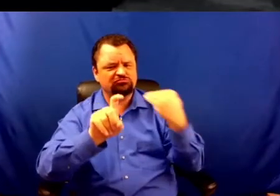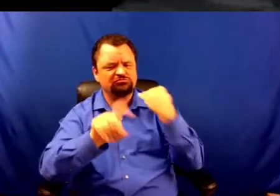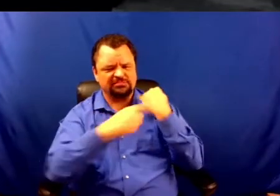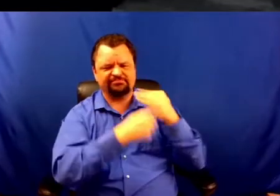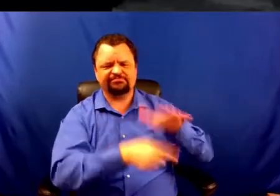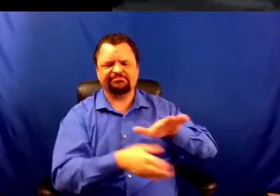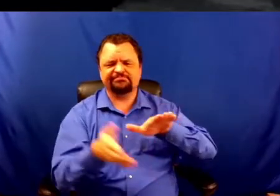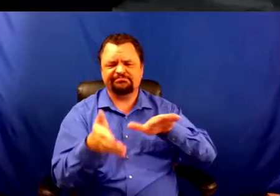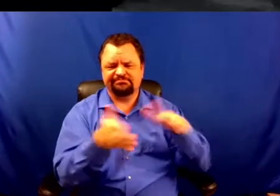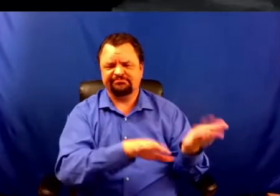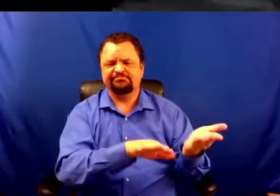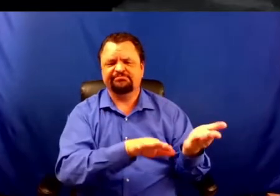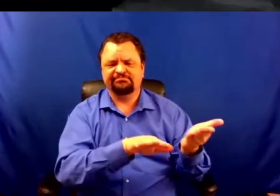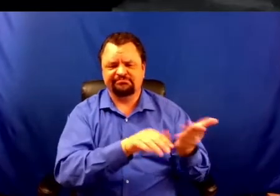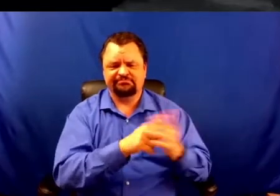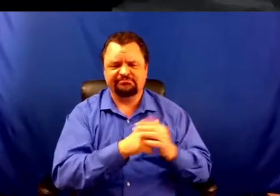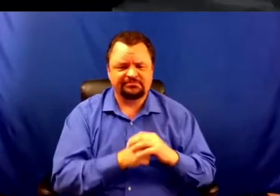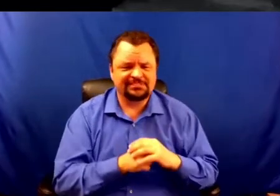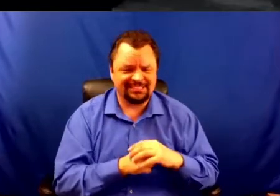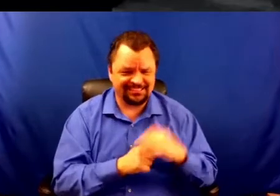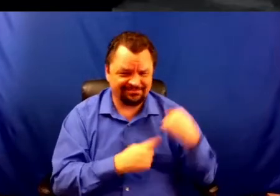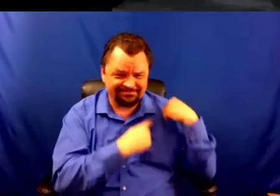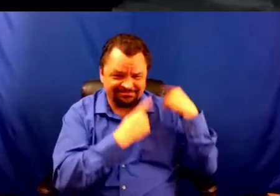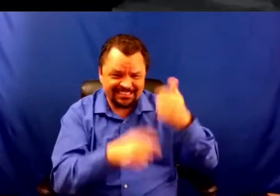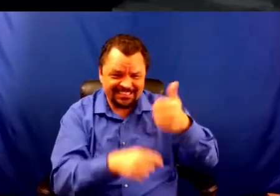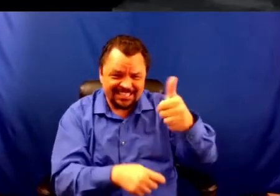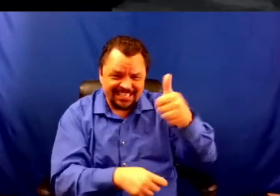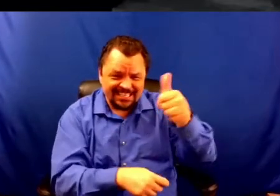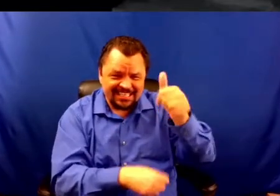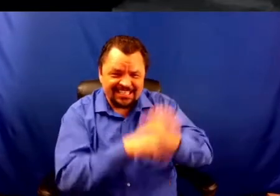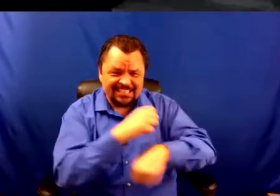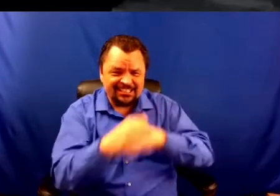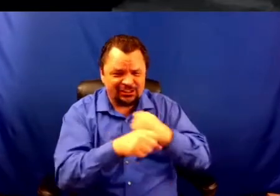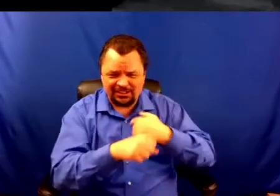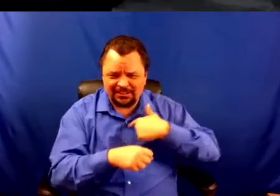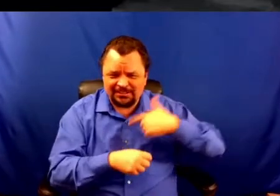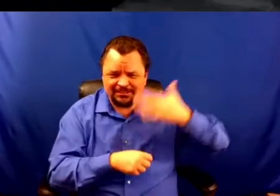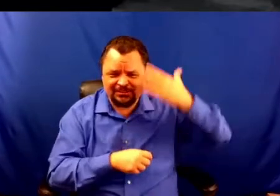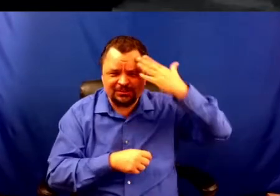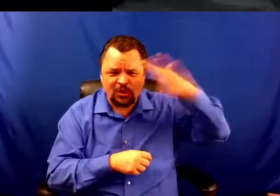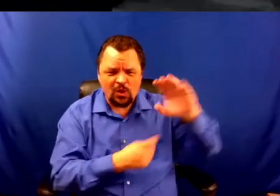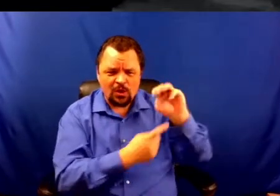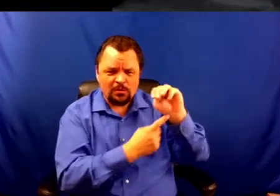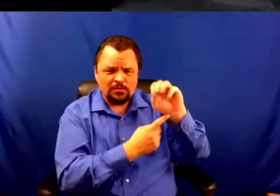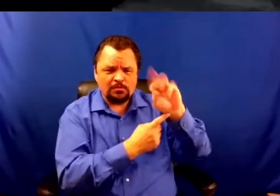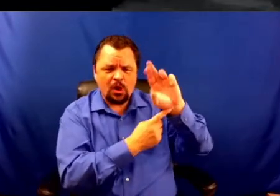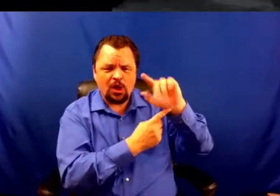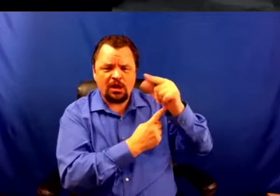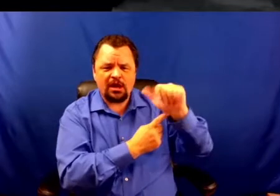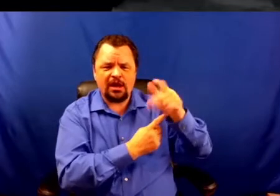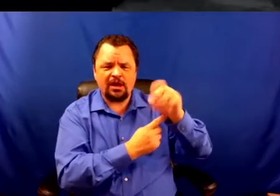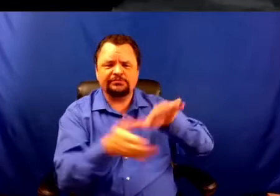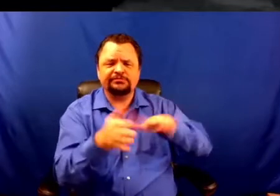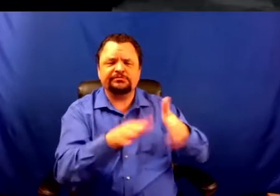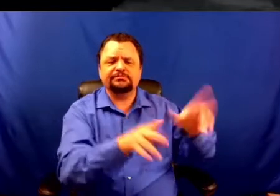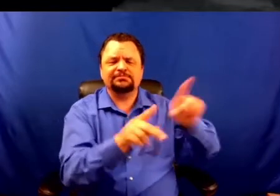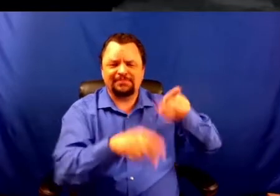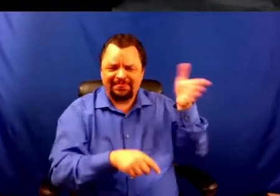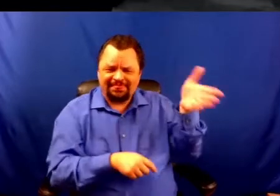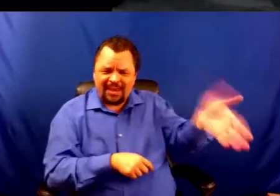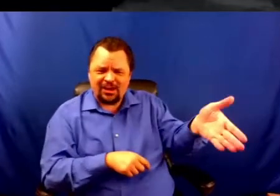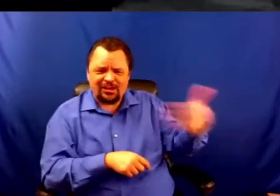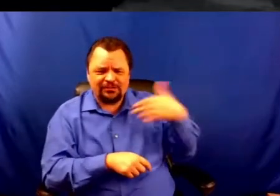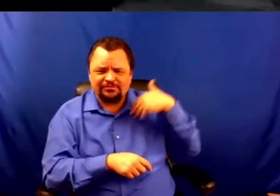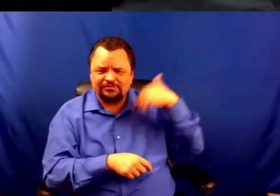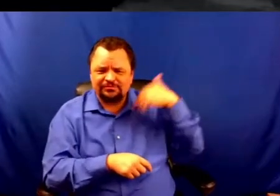didn't even know we had a morgue. We are averaging 2 to 3 deaths a day from COVID.